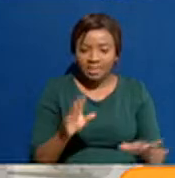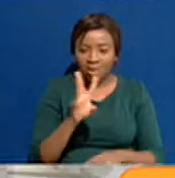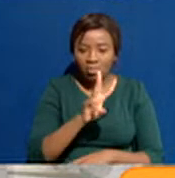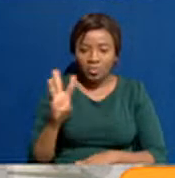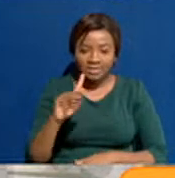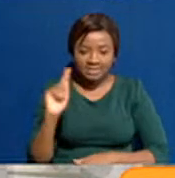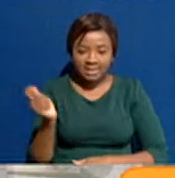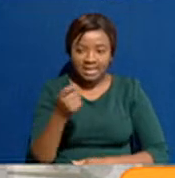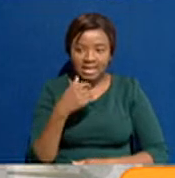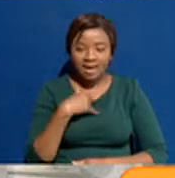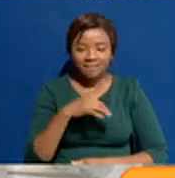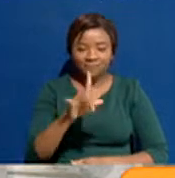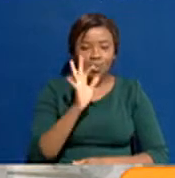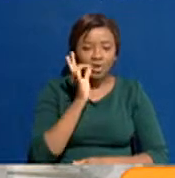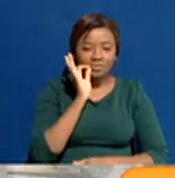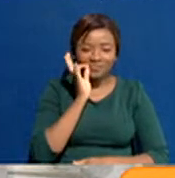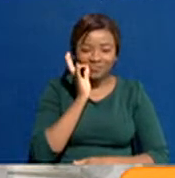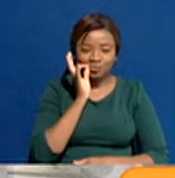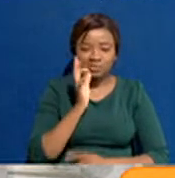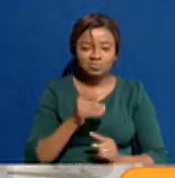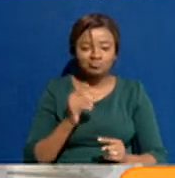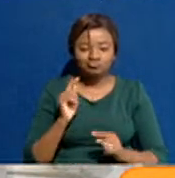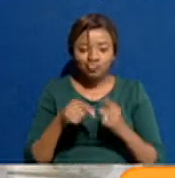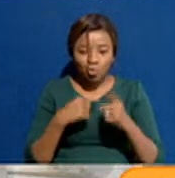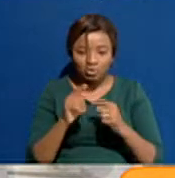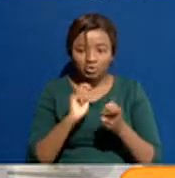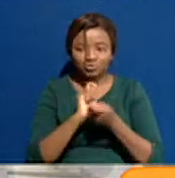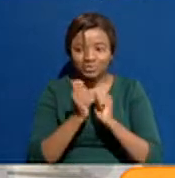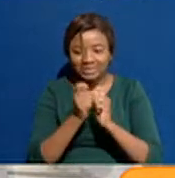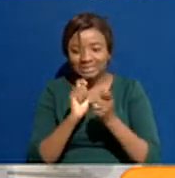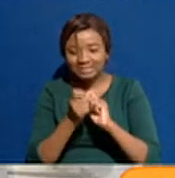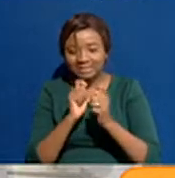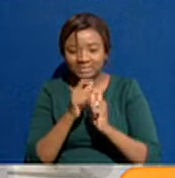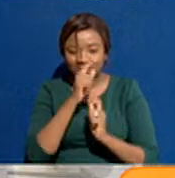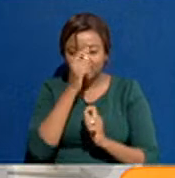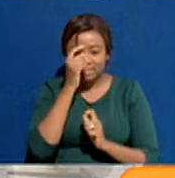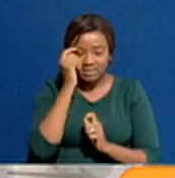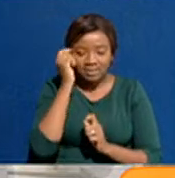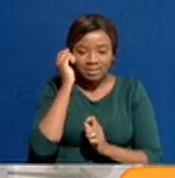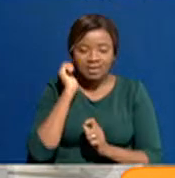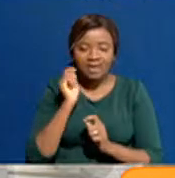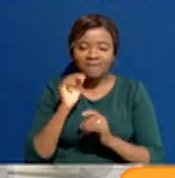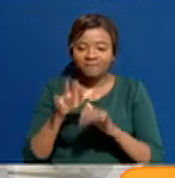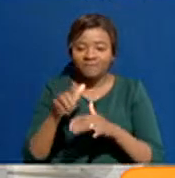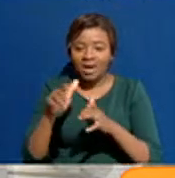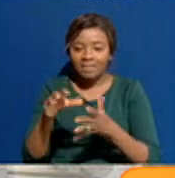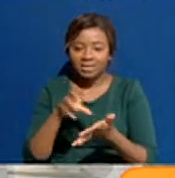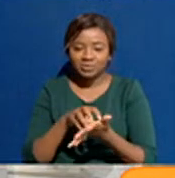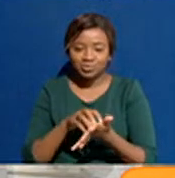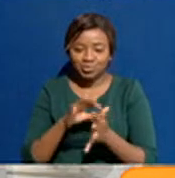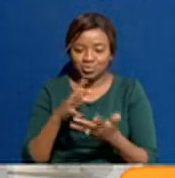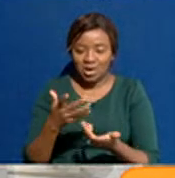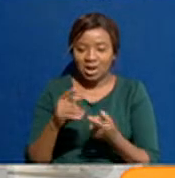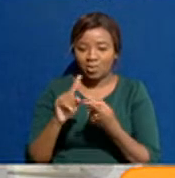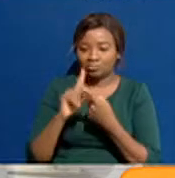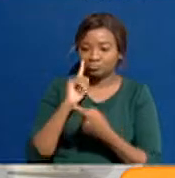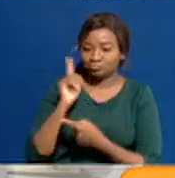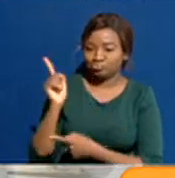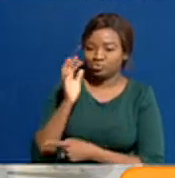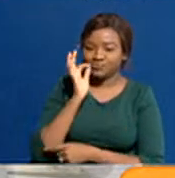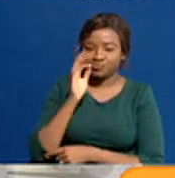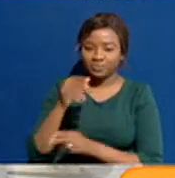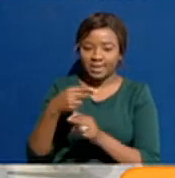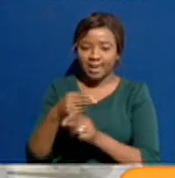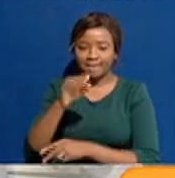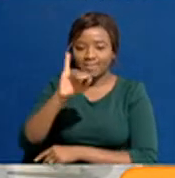a giant fruit is once again changing the fortunes of small-scale farmers. The fruit, named jackfruit, is slowly making a